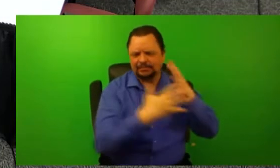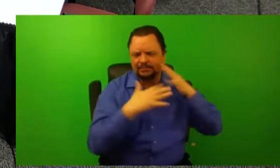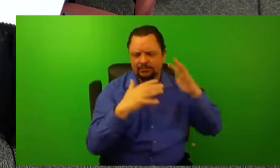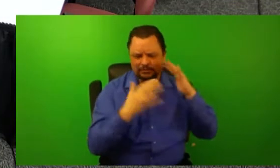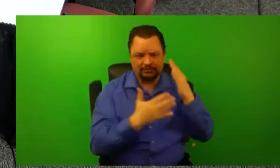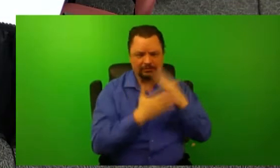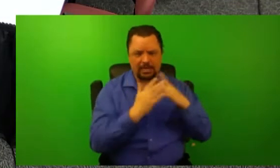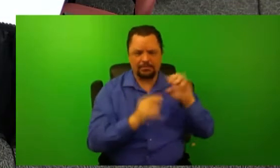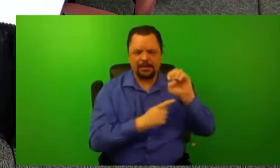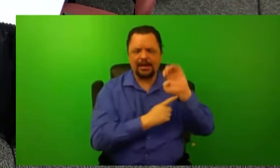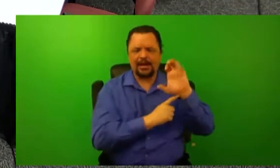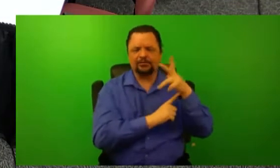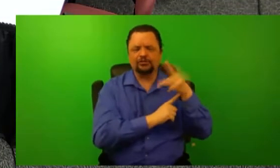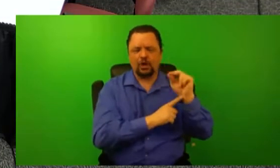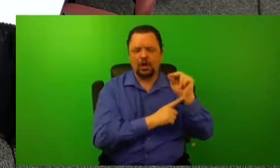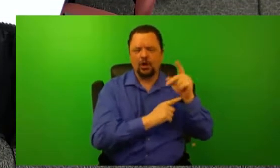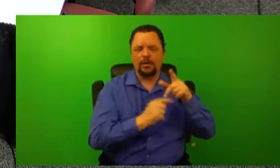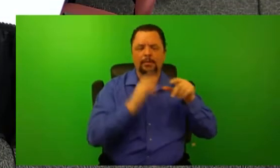Commissioner Gonzalez,